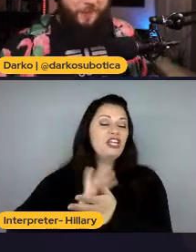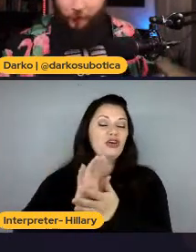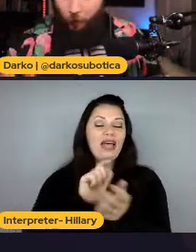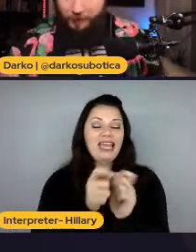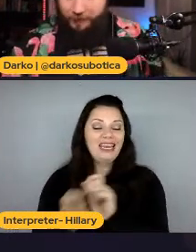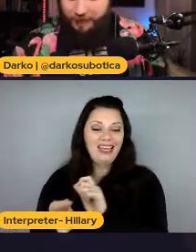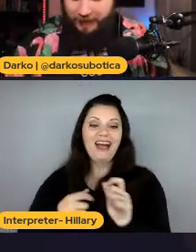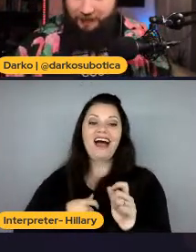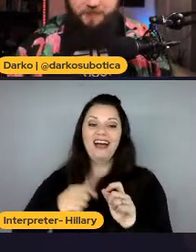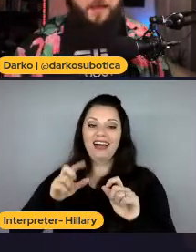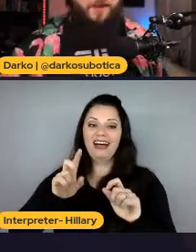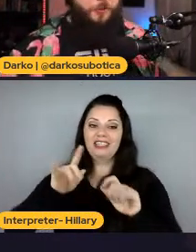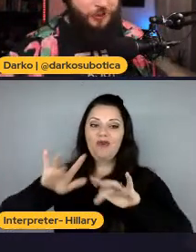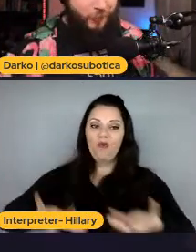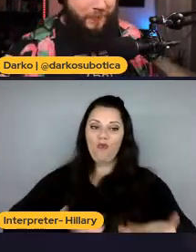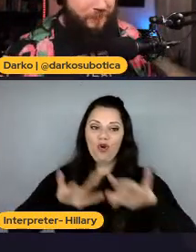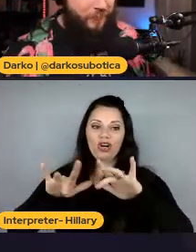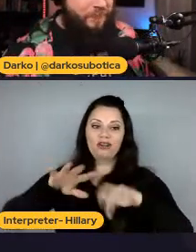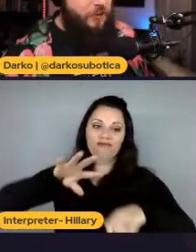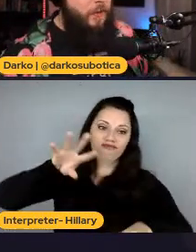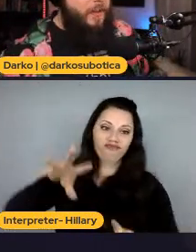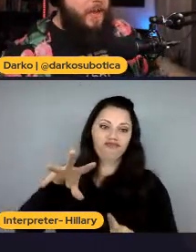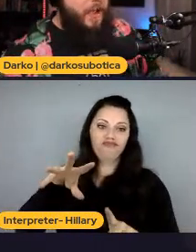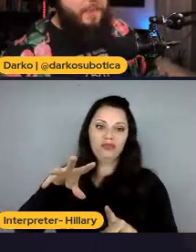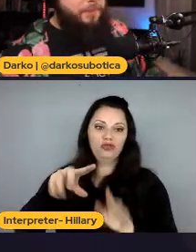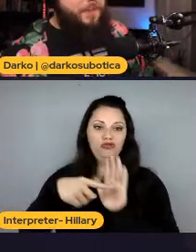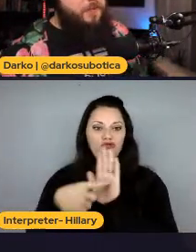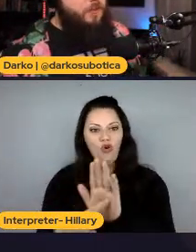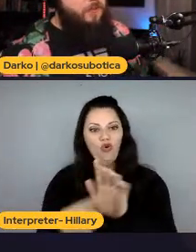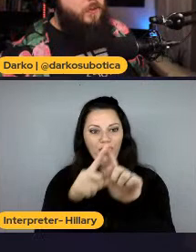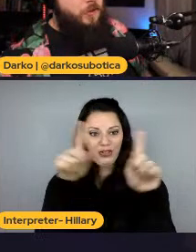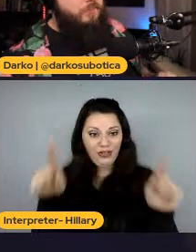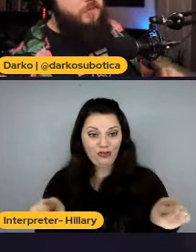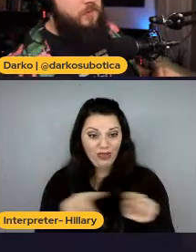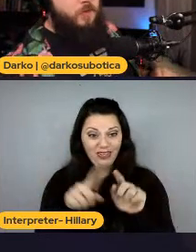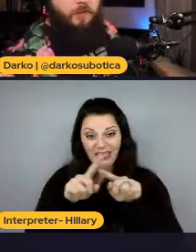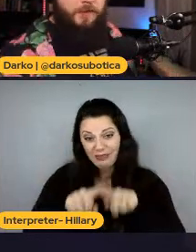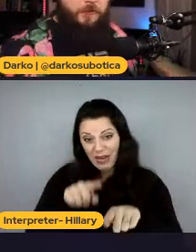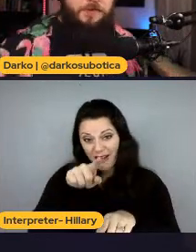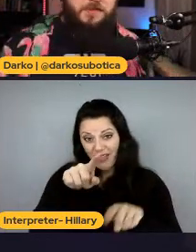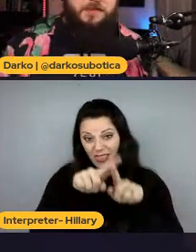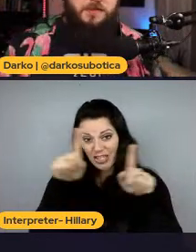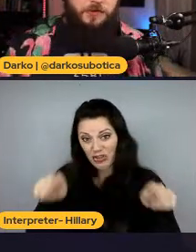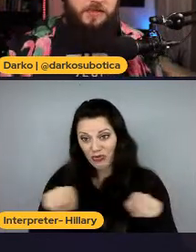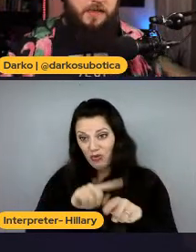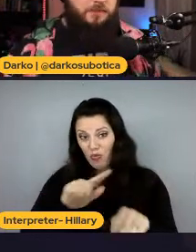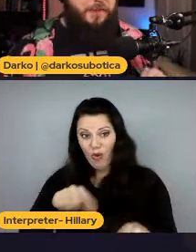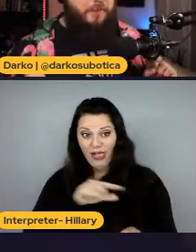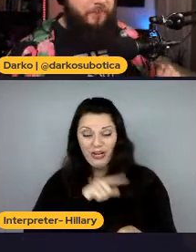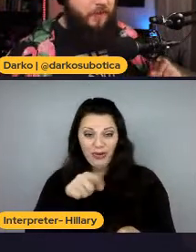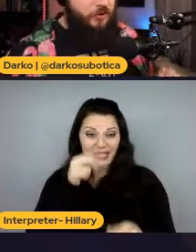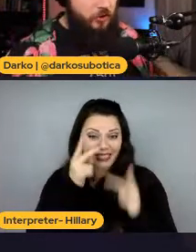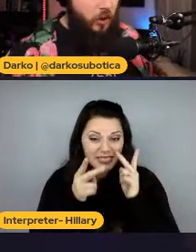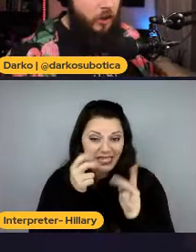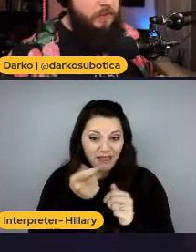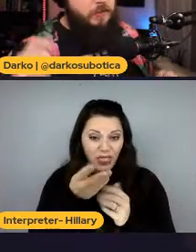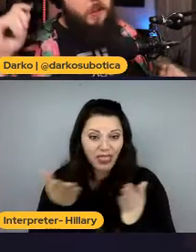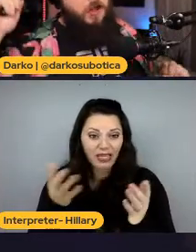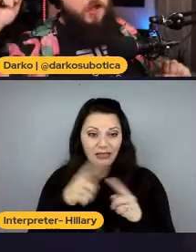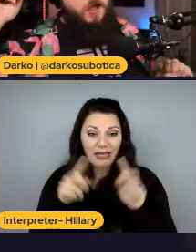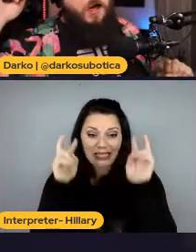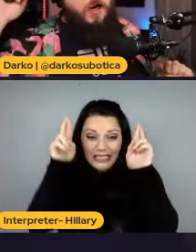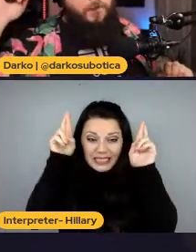actually recorded a thing to show on screen. So I guess depending on the quality of the stream, you will be able to see things, but fingers